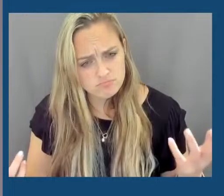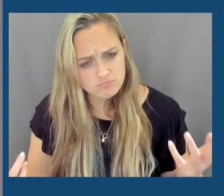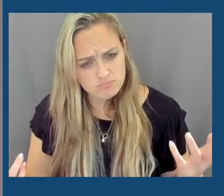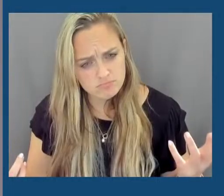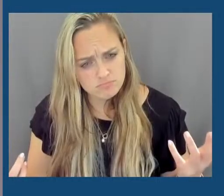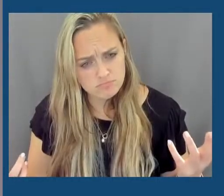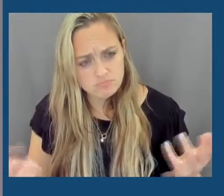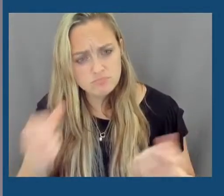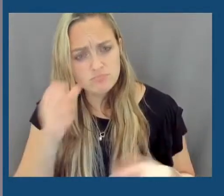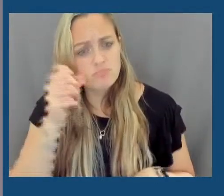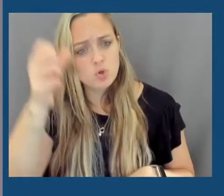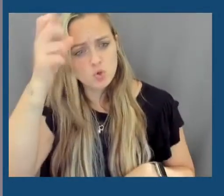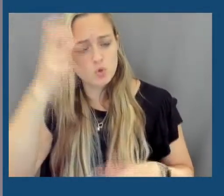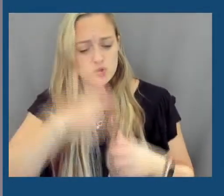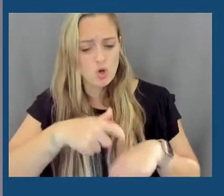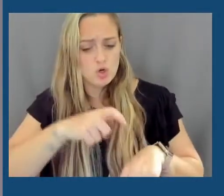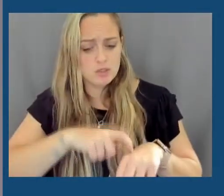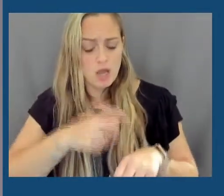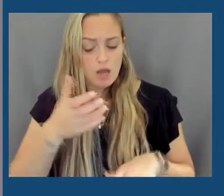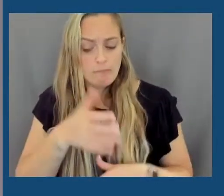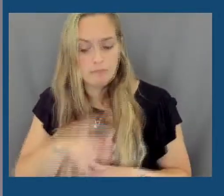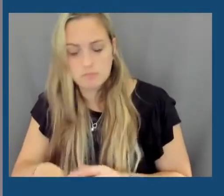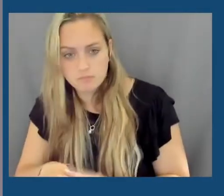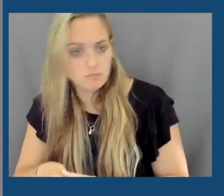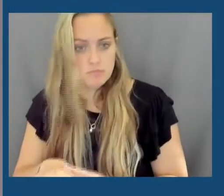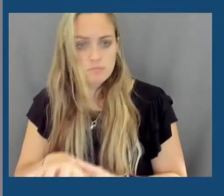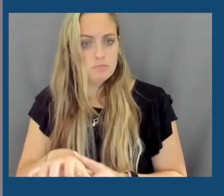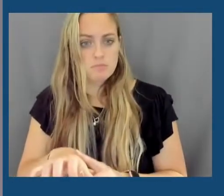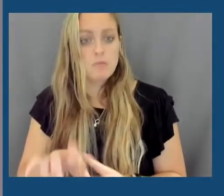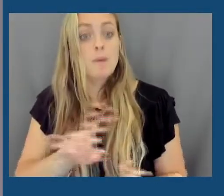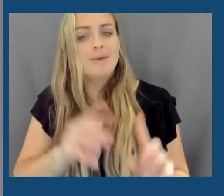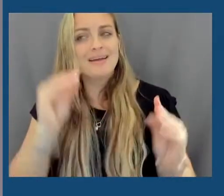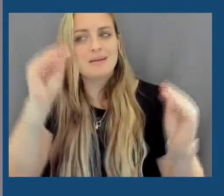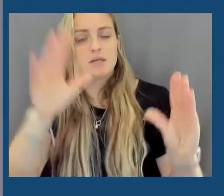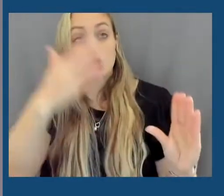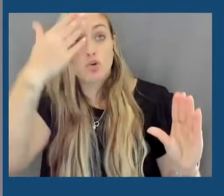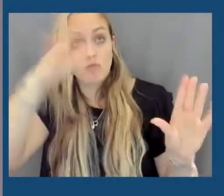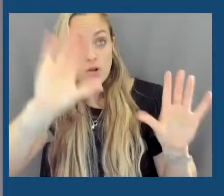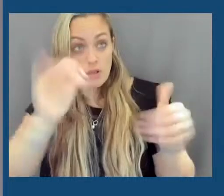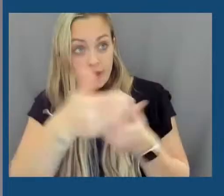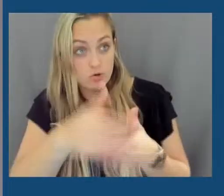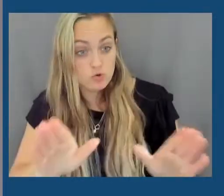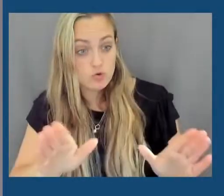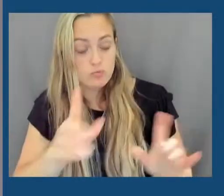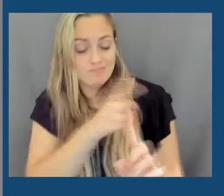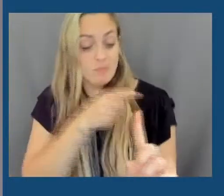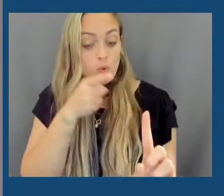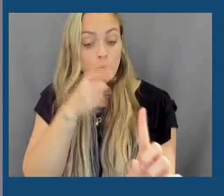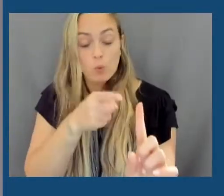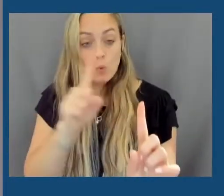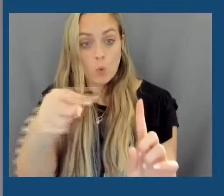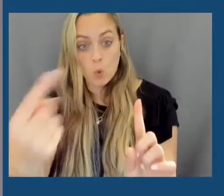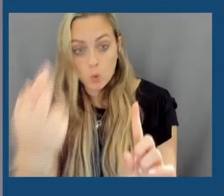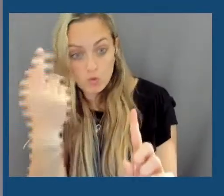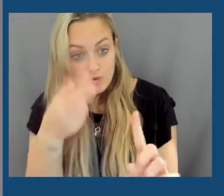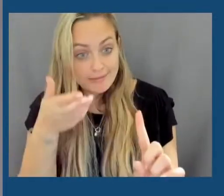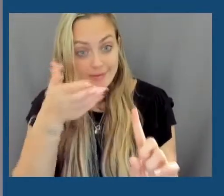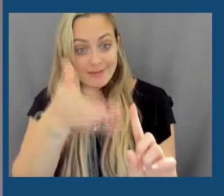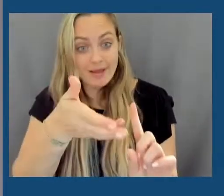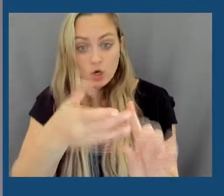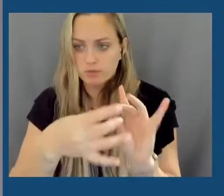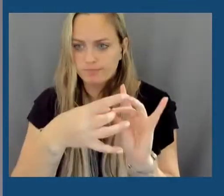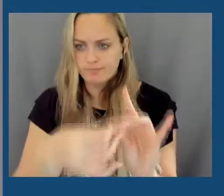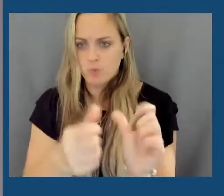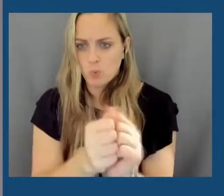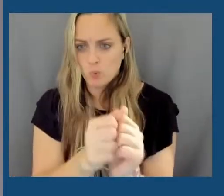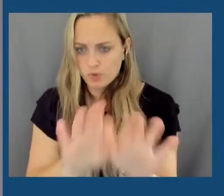adults have a hard time putting on their phones, but we have a teacher in front of a classroom whose sole purpose is to make a connection with that child, look them in